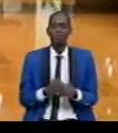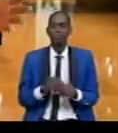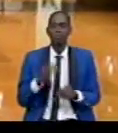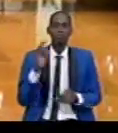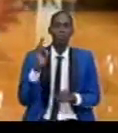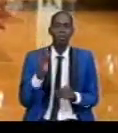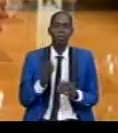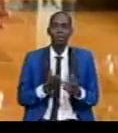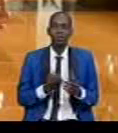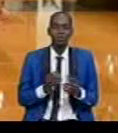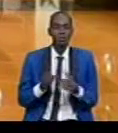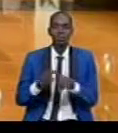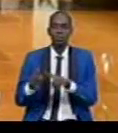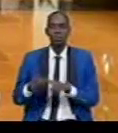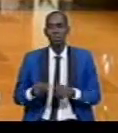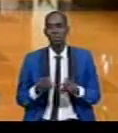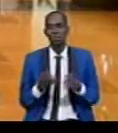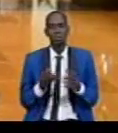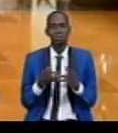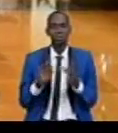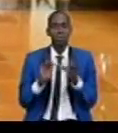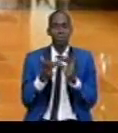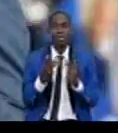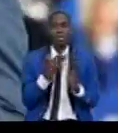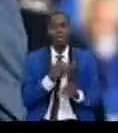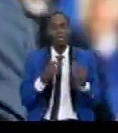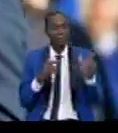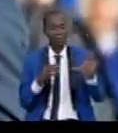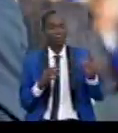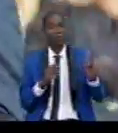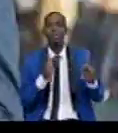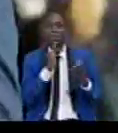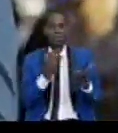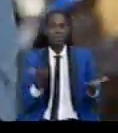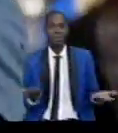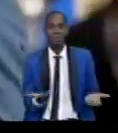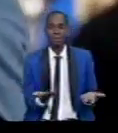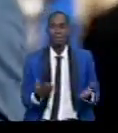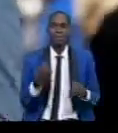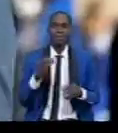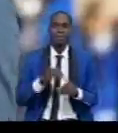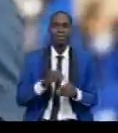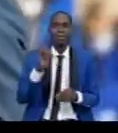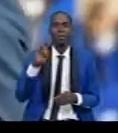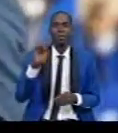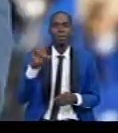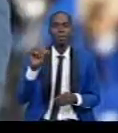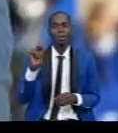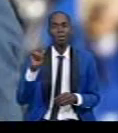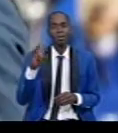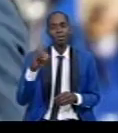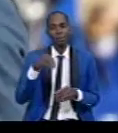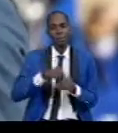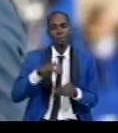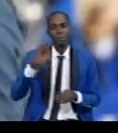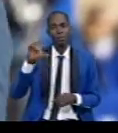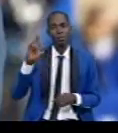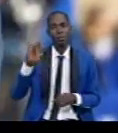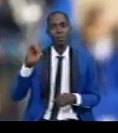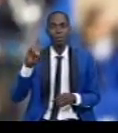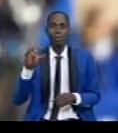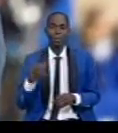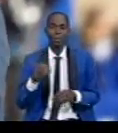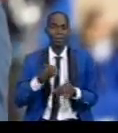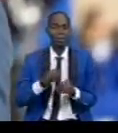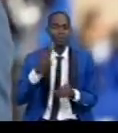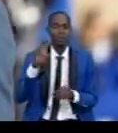through various forms of media. And GCK is present here in Orlando, Florida, in the United States.